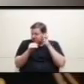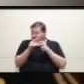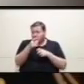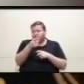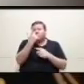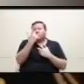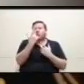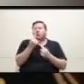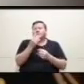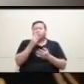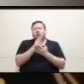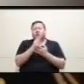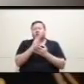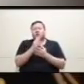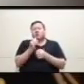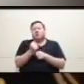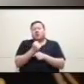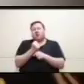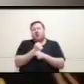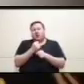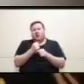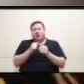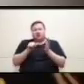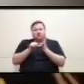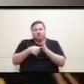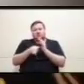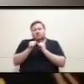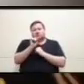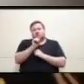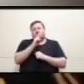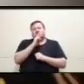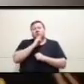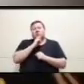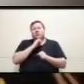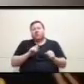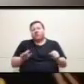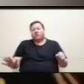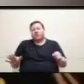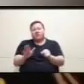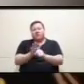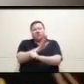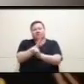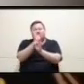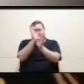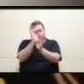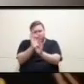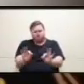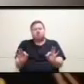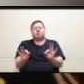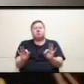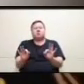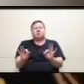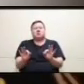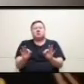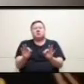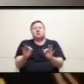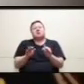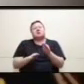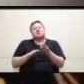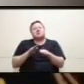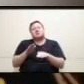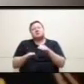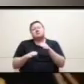to ensure that your conditional grants are utilized effectively, and what steps will you do